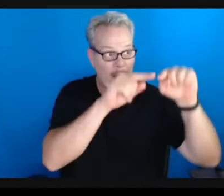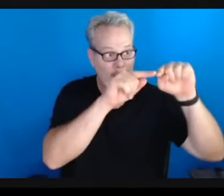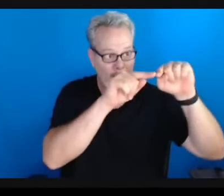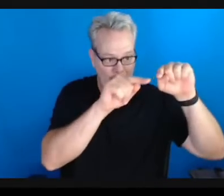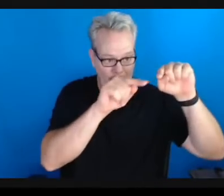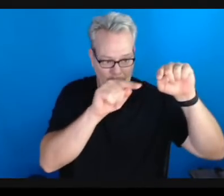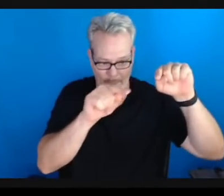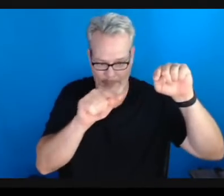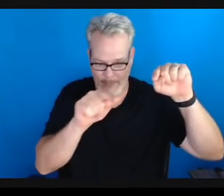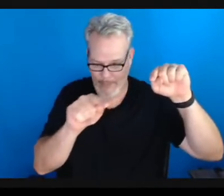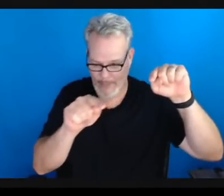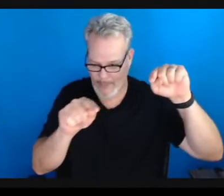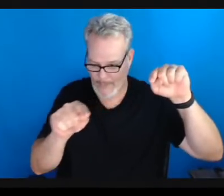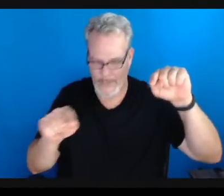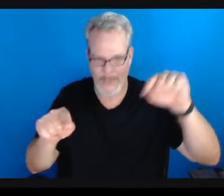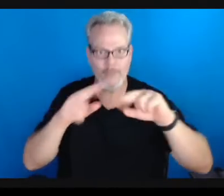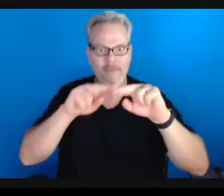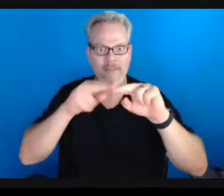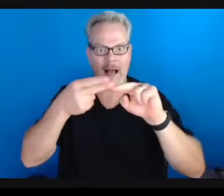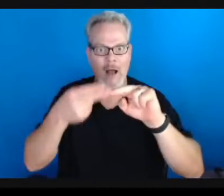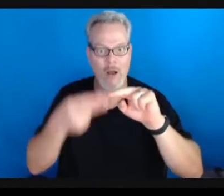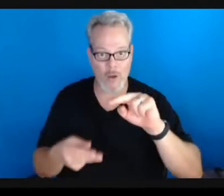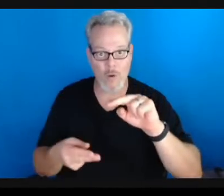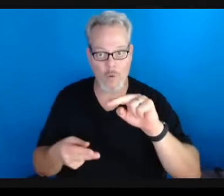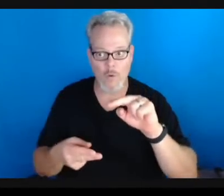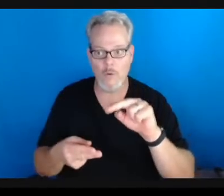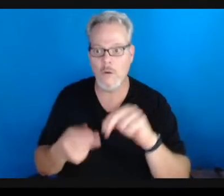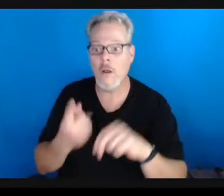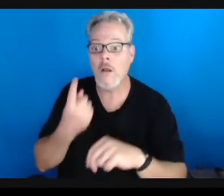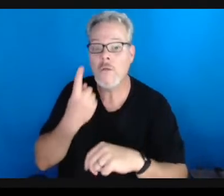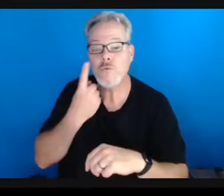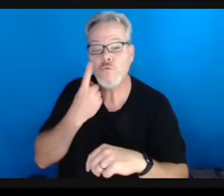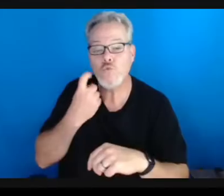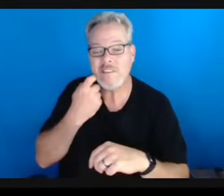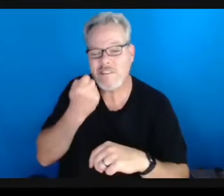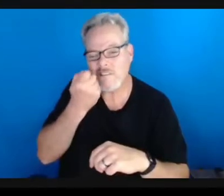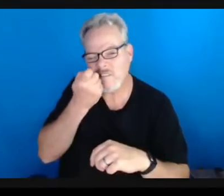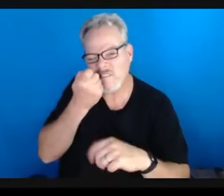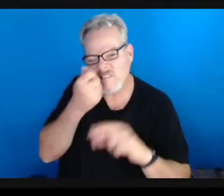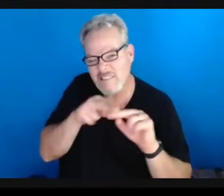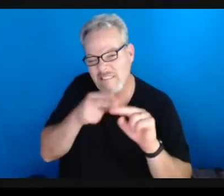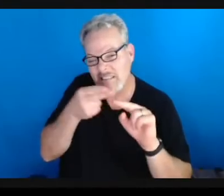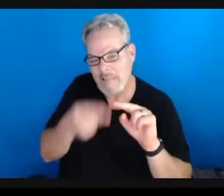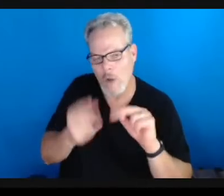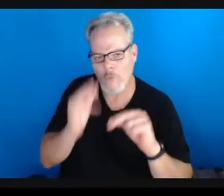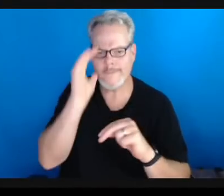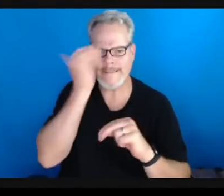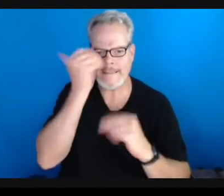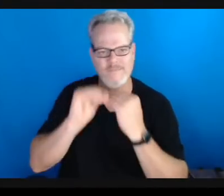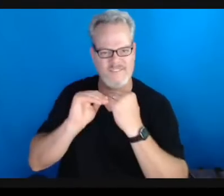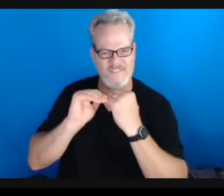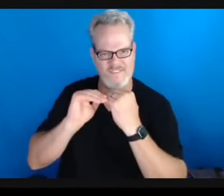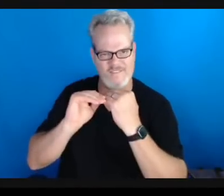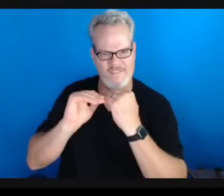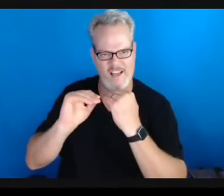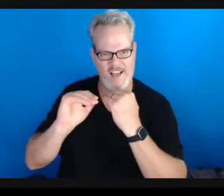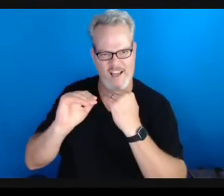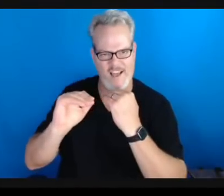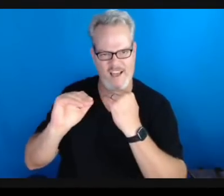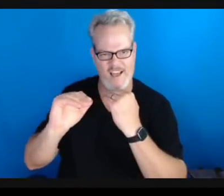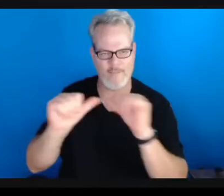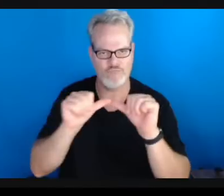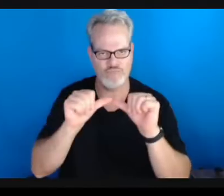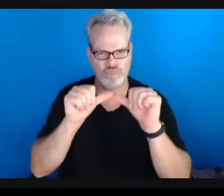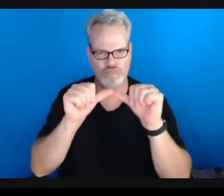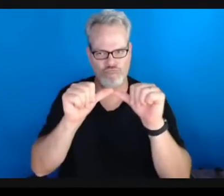but recently, maybe slightly down, but it seems pretty flat here. It seems somewhat stable as well. So